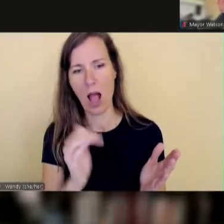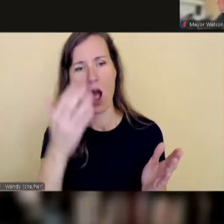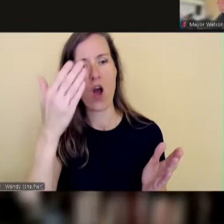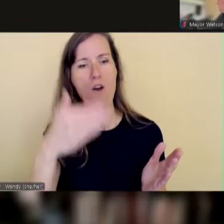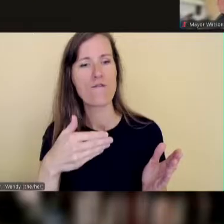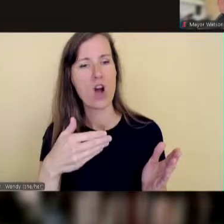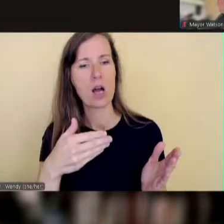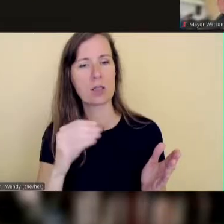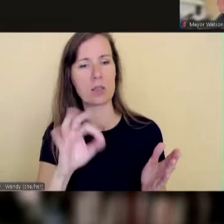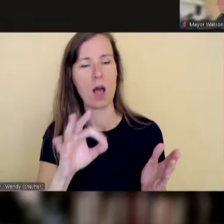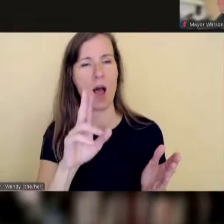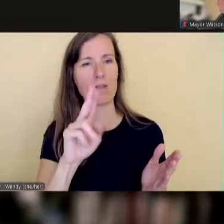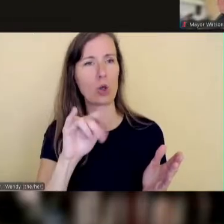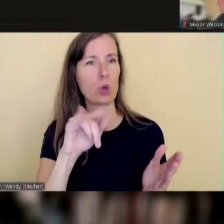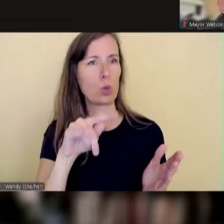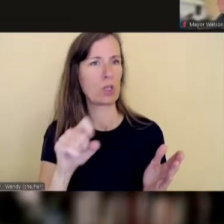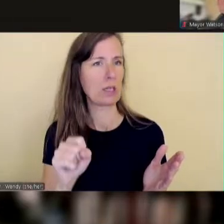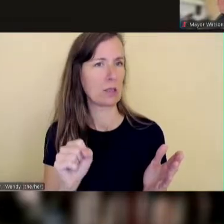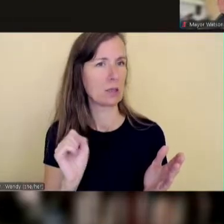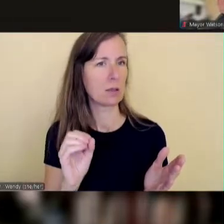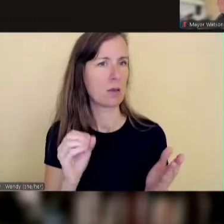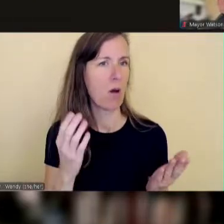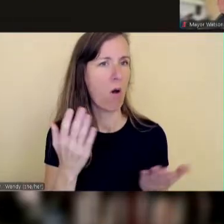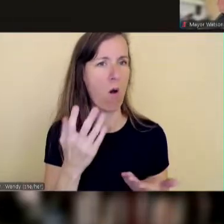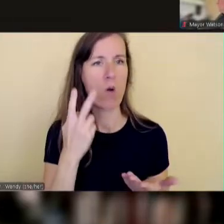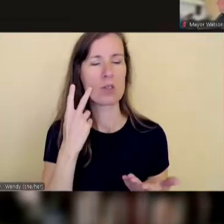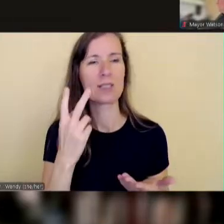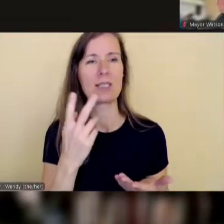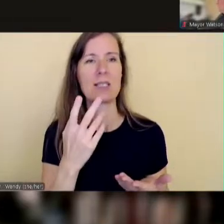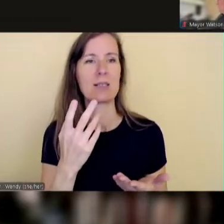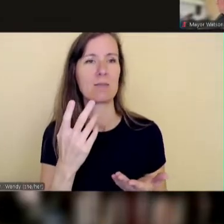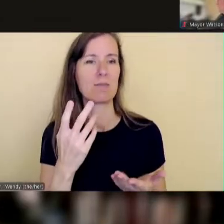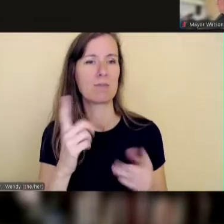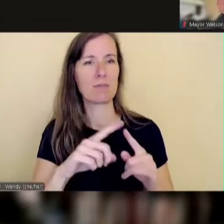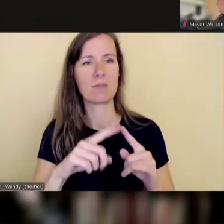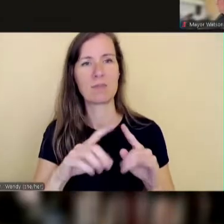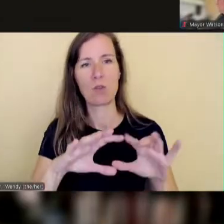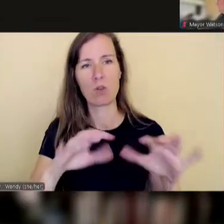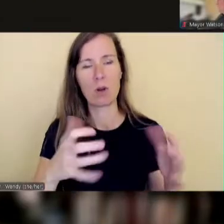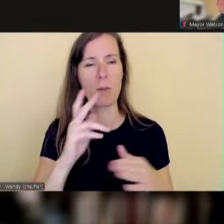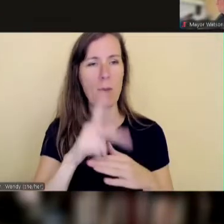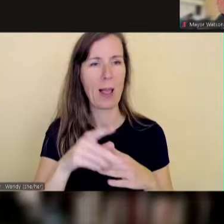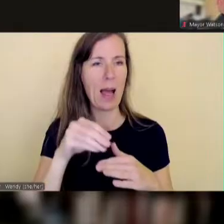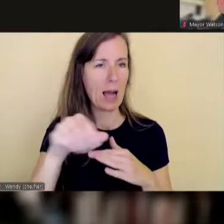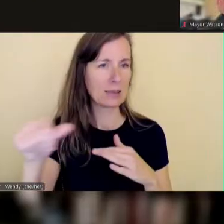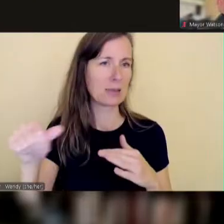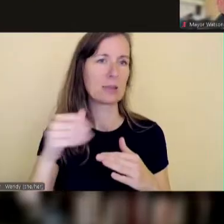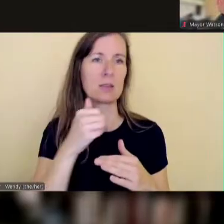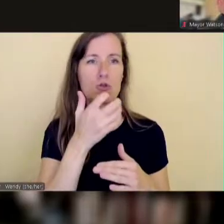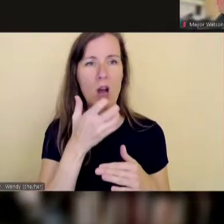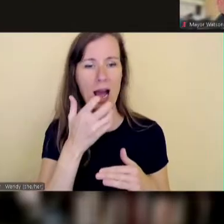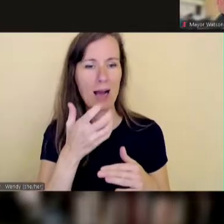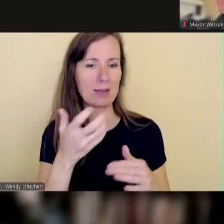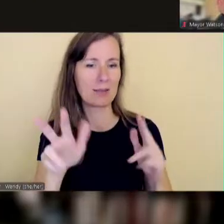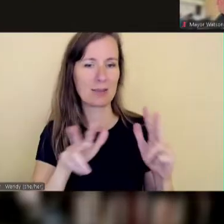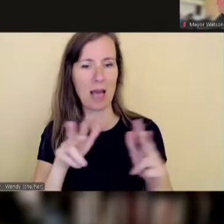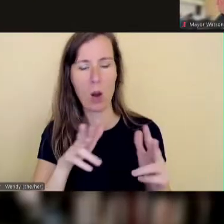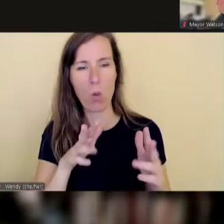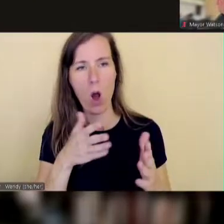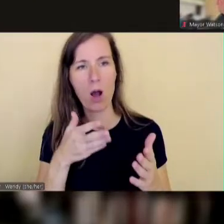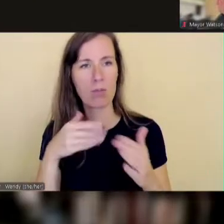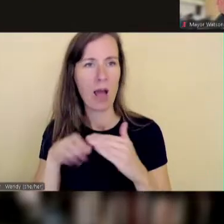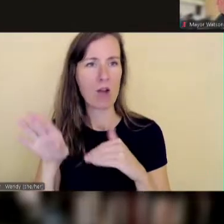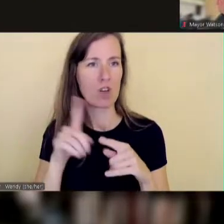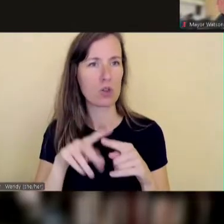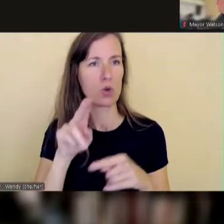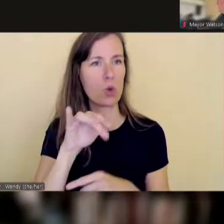be landscaping and grass and sidewalk entrances to the units. But one of the good things is that it's not the back